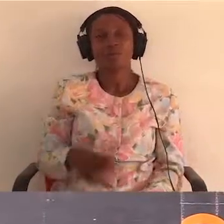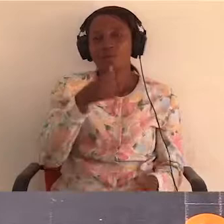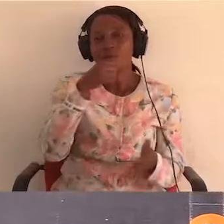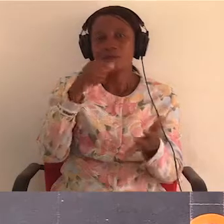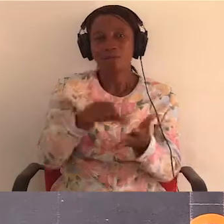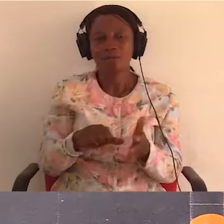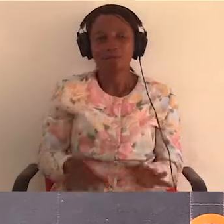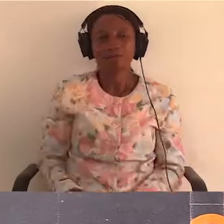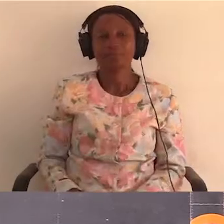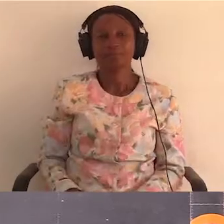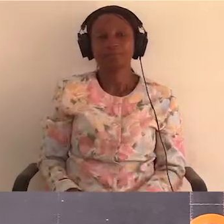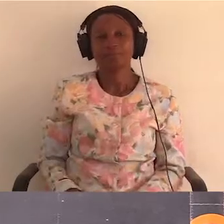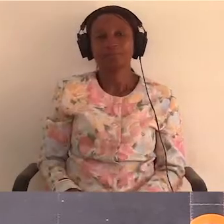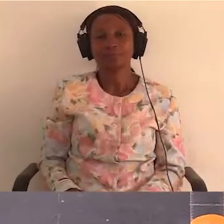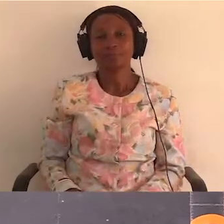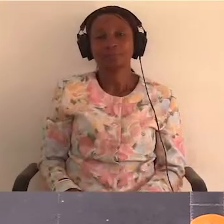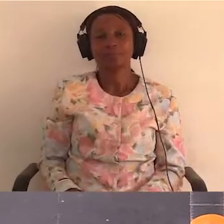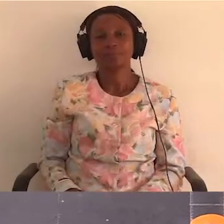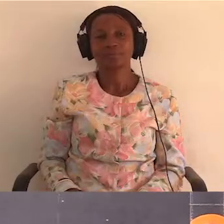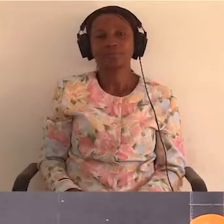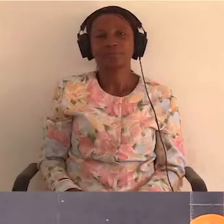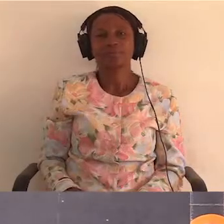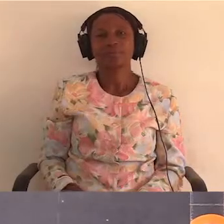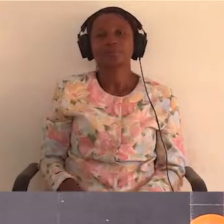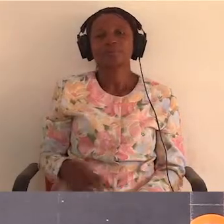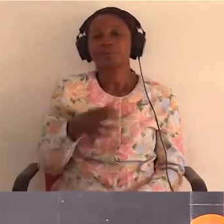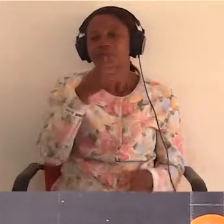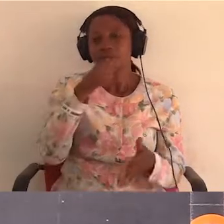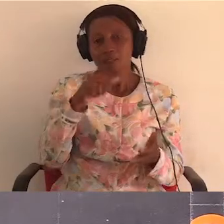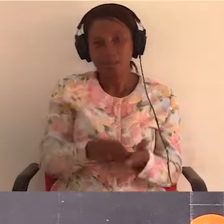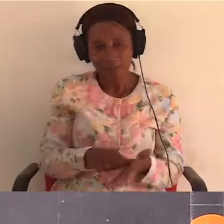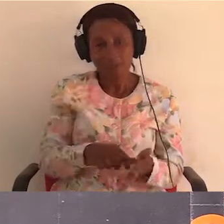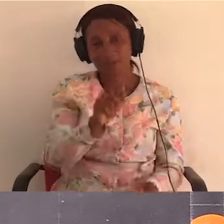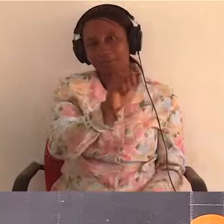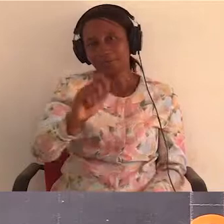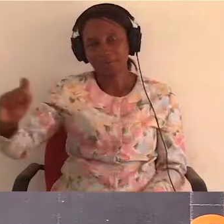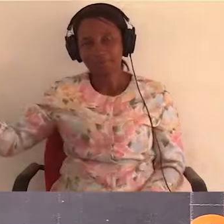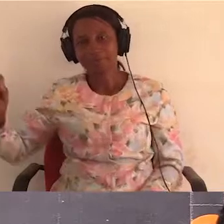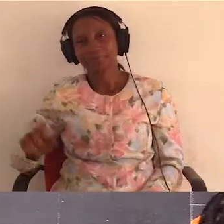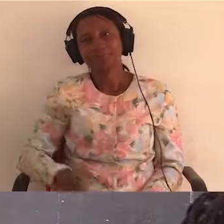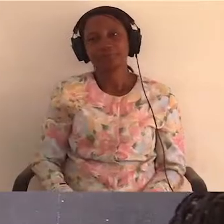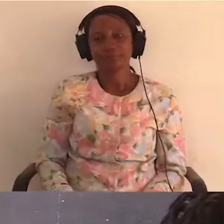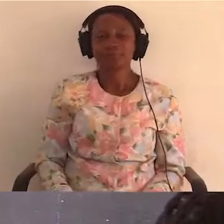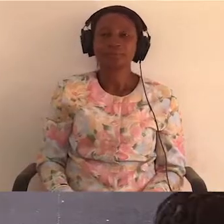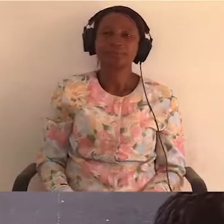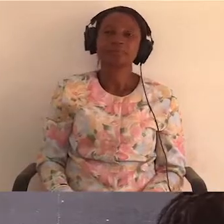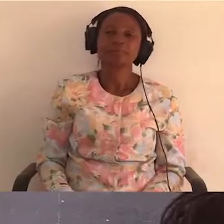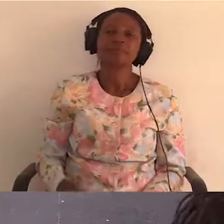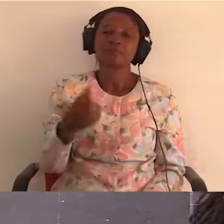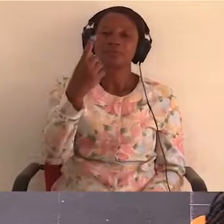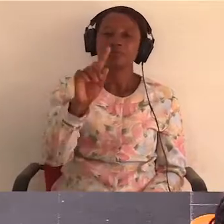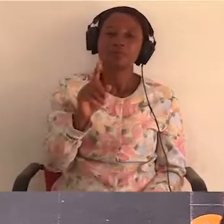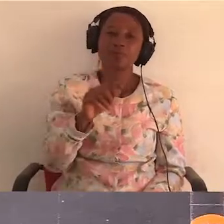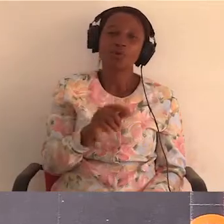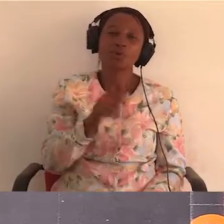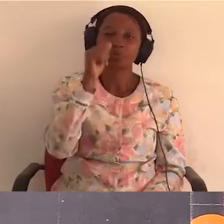the letter. That is what we call letter formation. Now we're going to form the letter in the